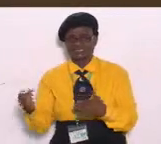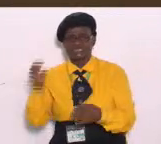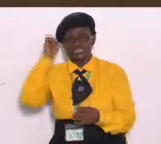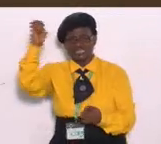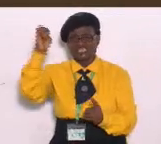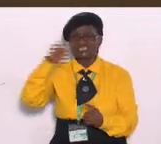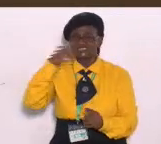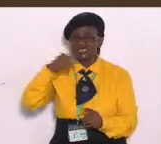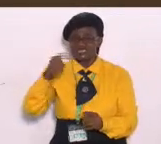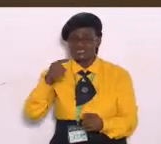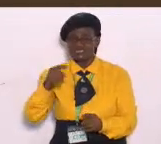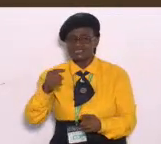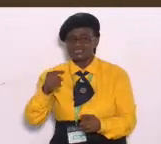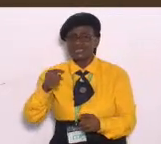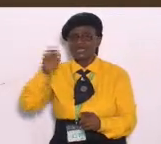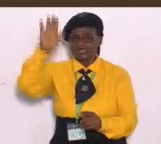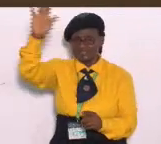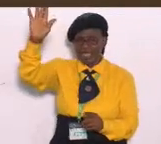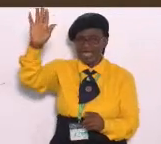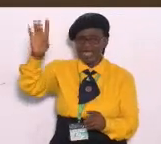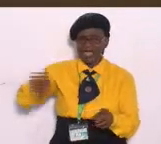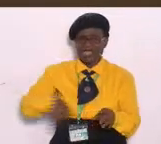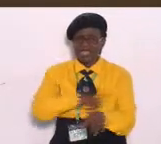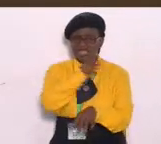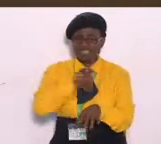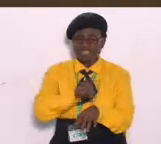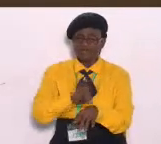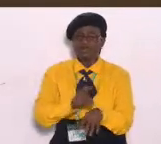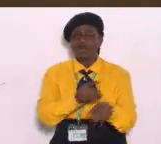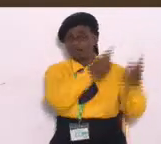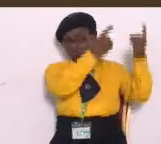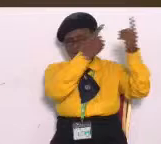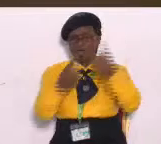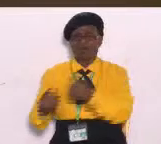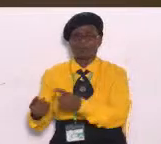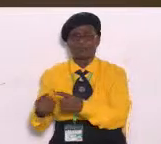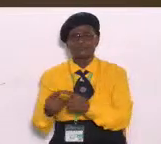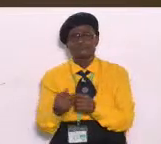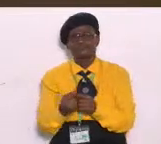said? Thy kingdom come.